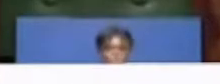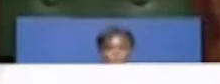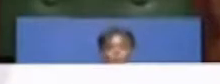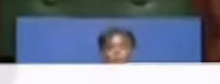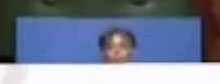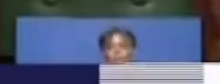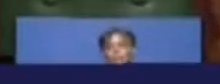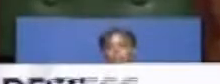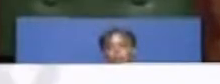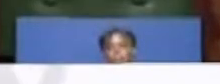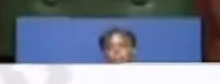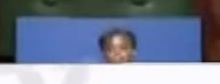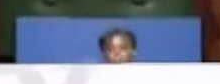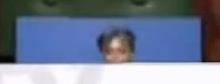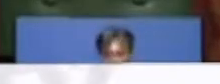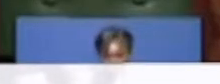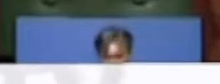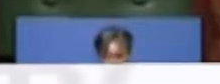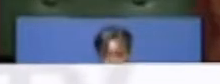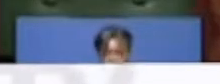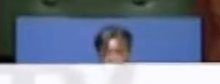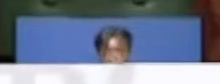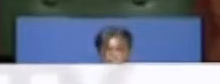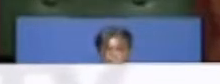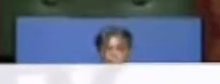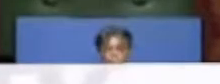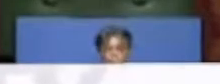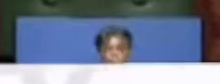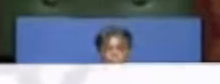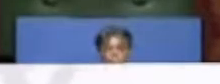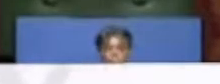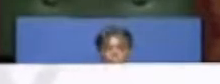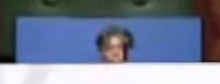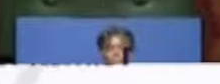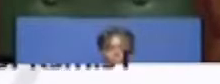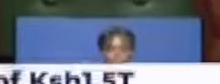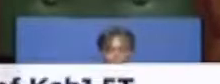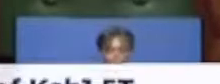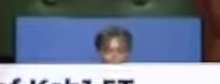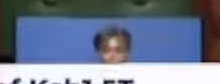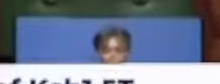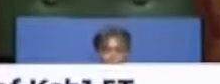the legal practice of advocate-client privilege.